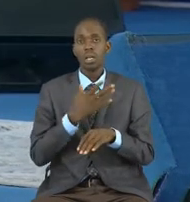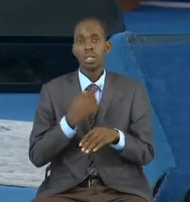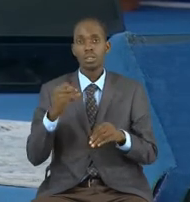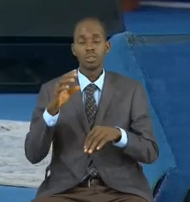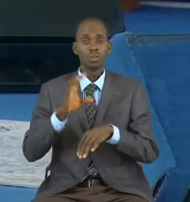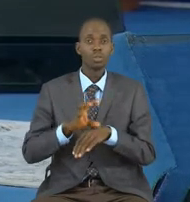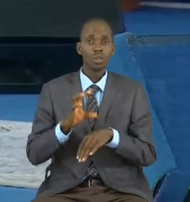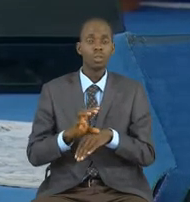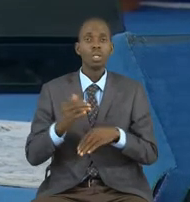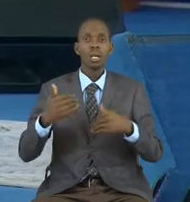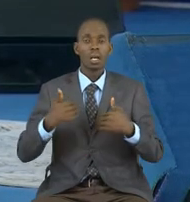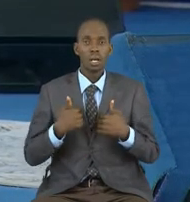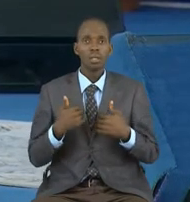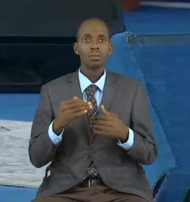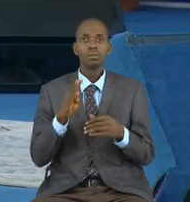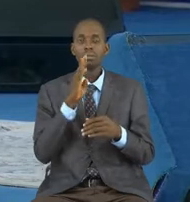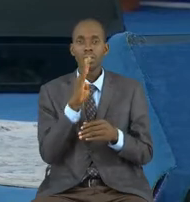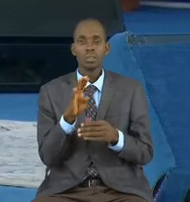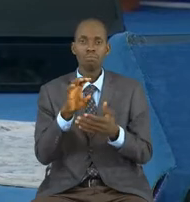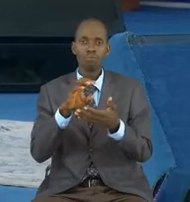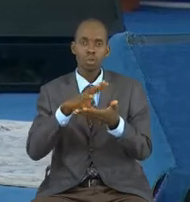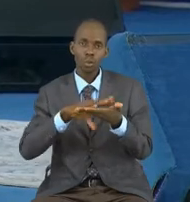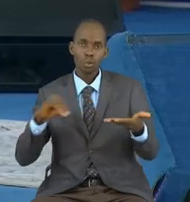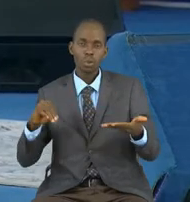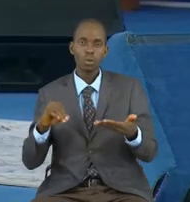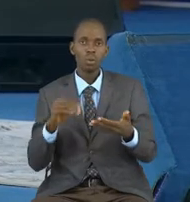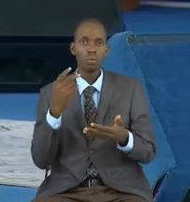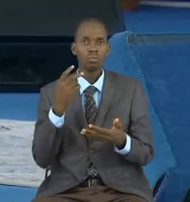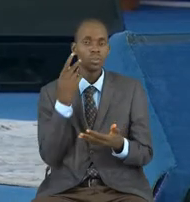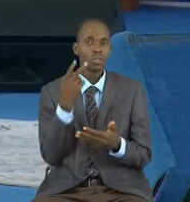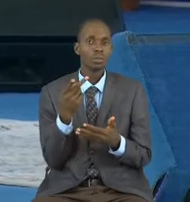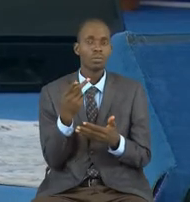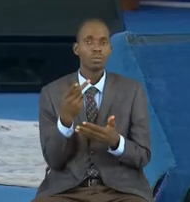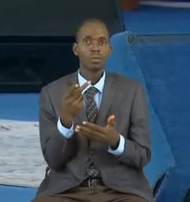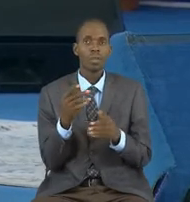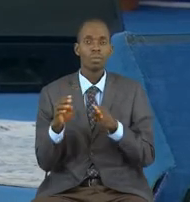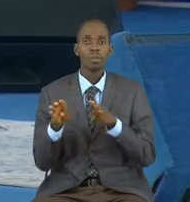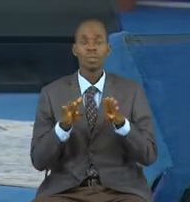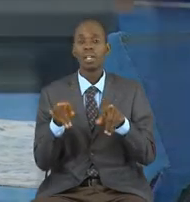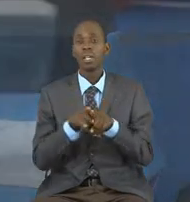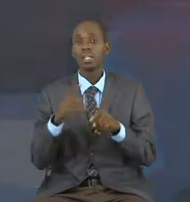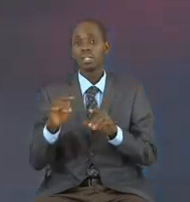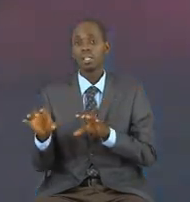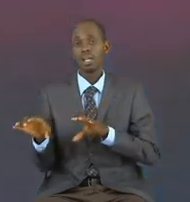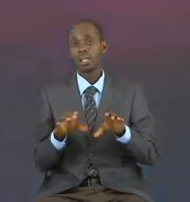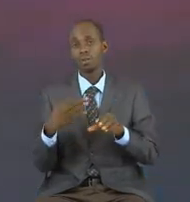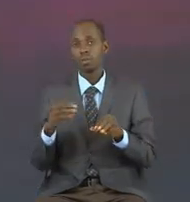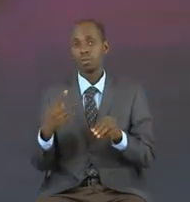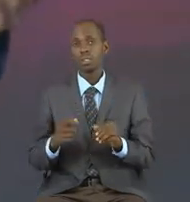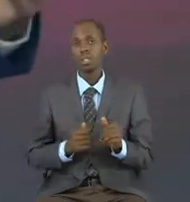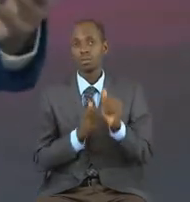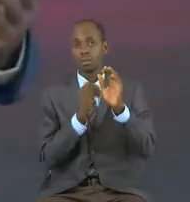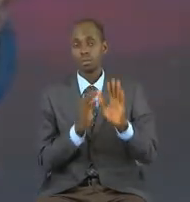we have in the Acts of the Apostles. One, there are people that do all